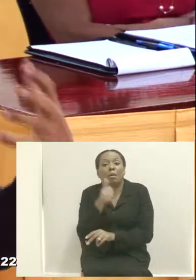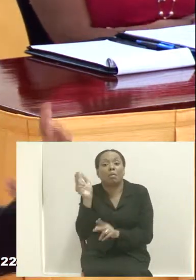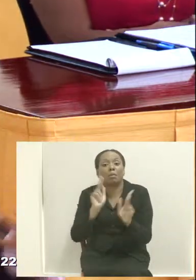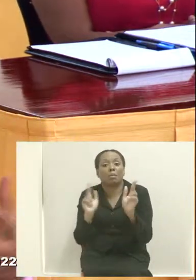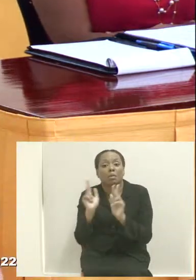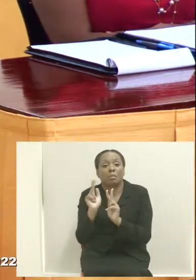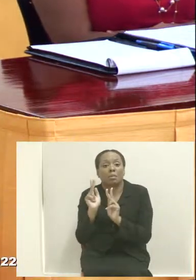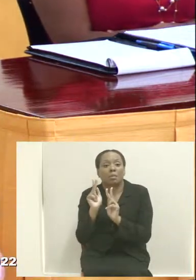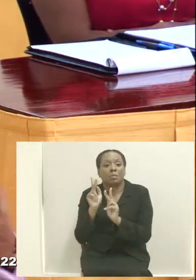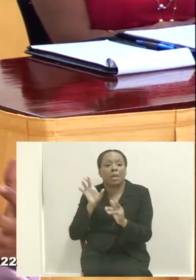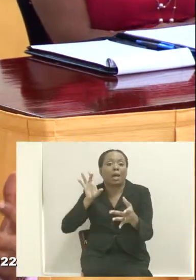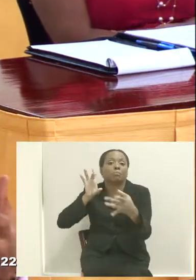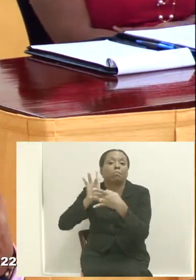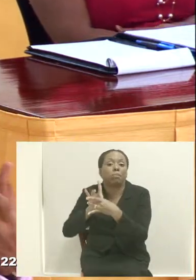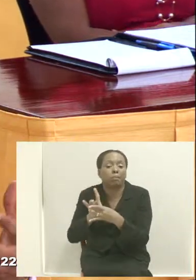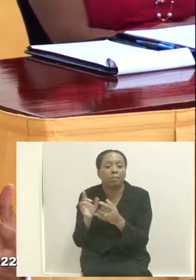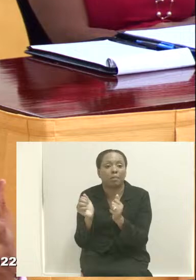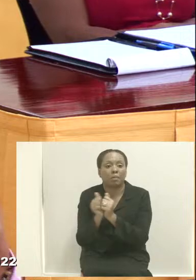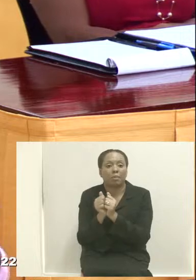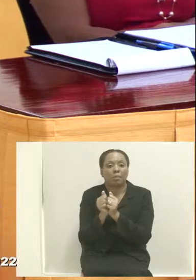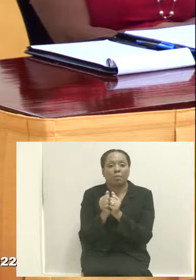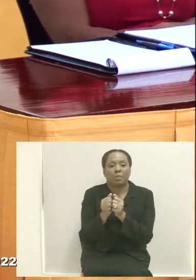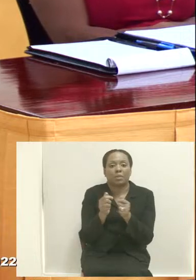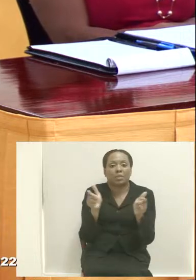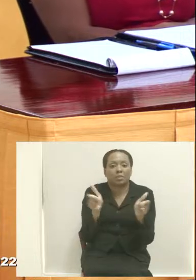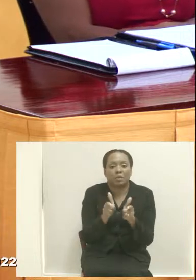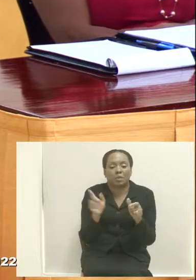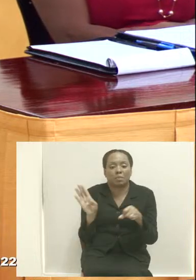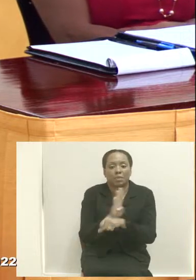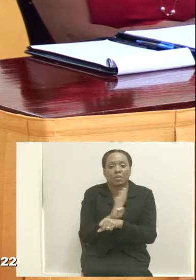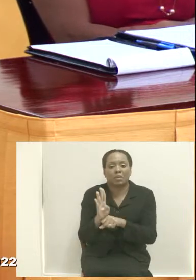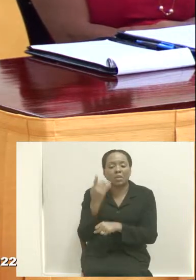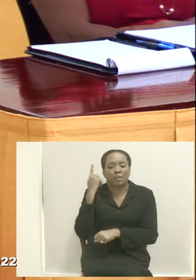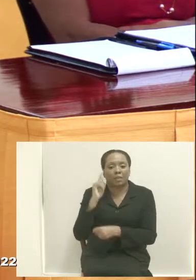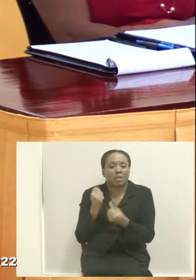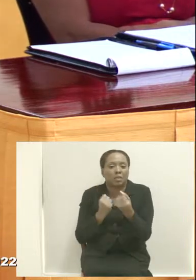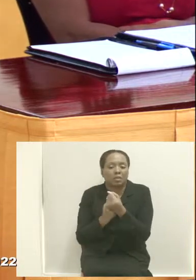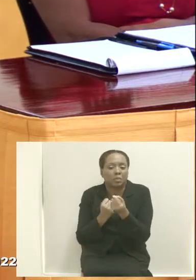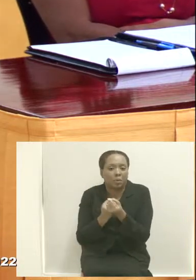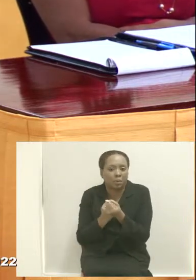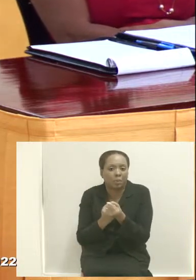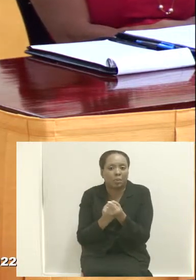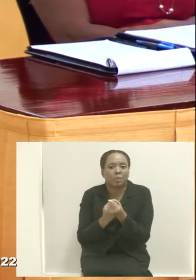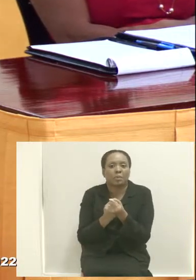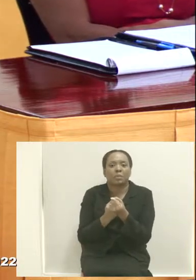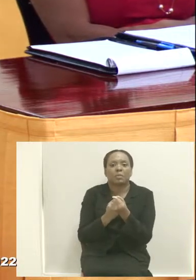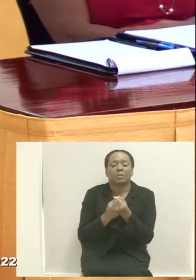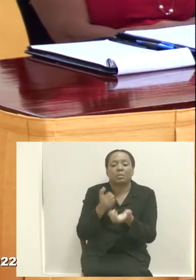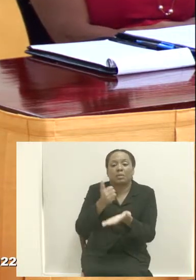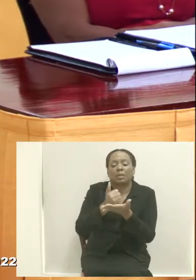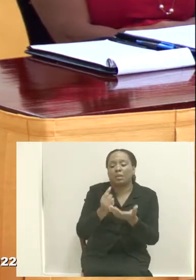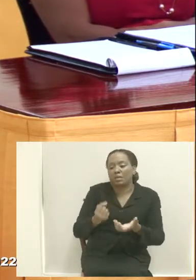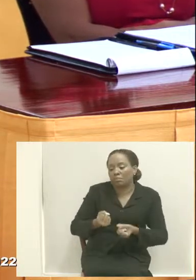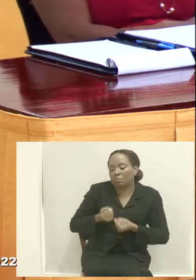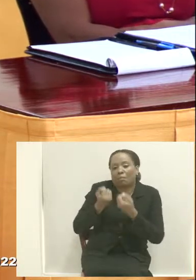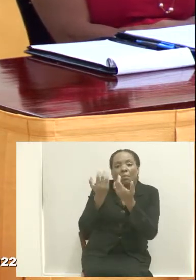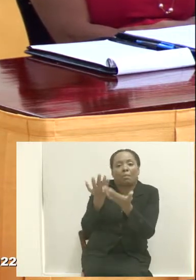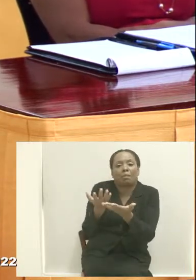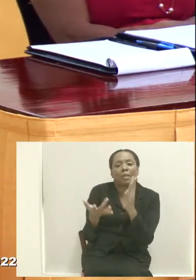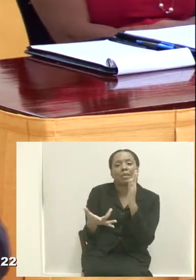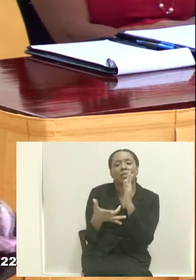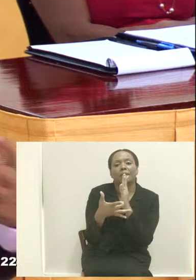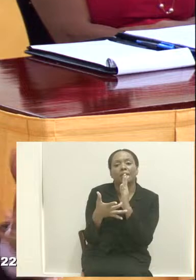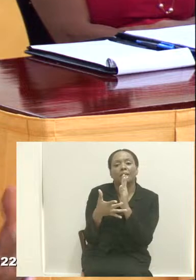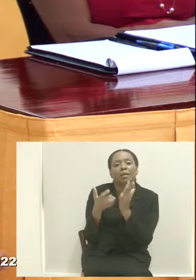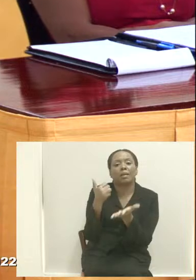entities that help finance, that help offer technical assistance, etc., collectively must now be seen as a network